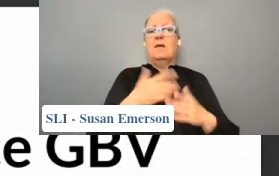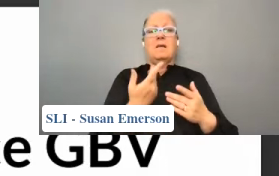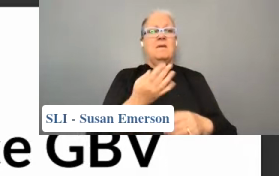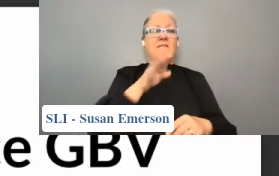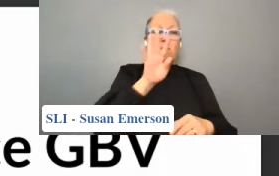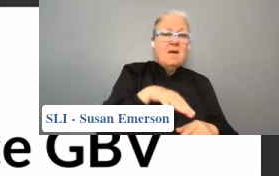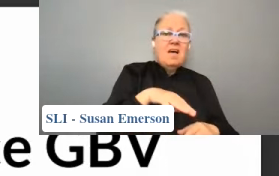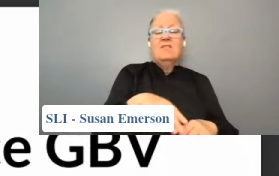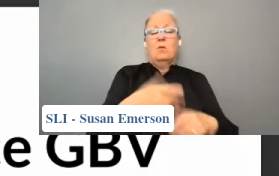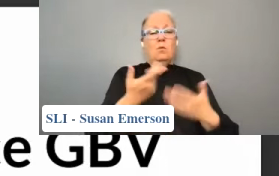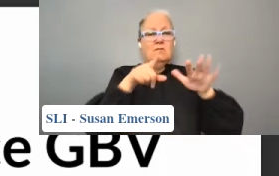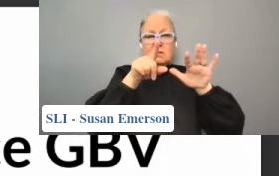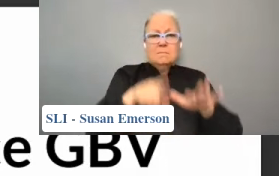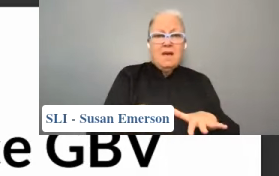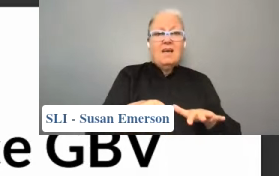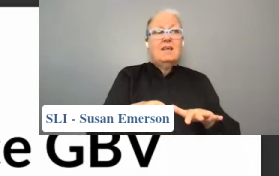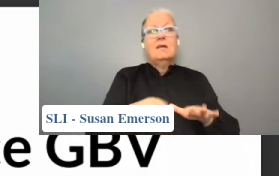for it's processed.